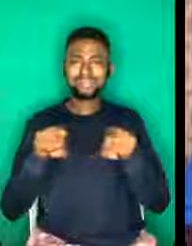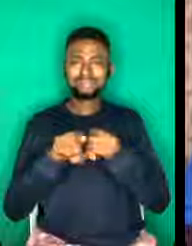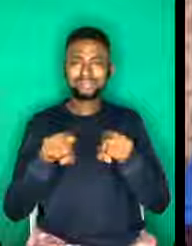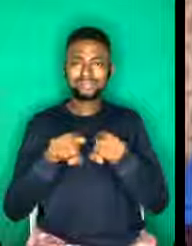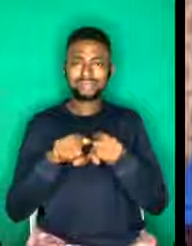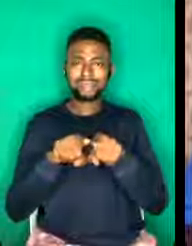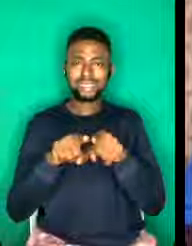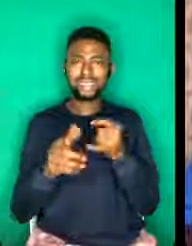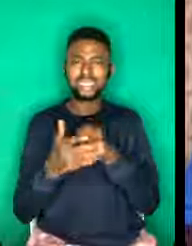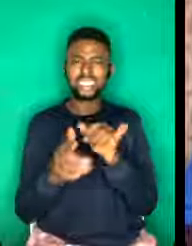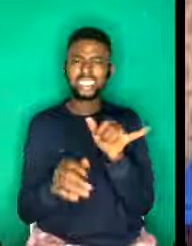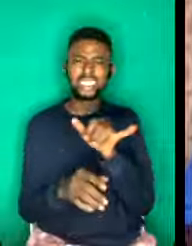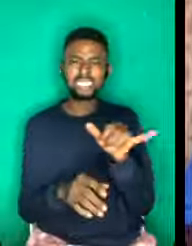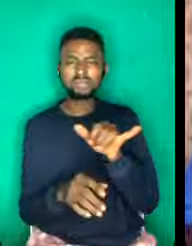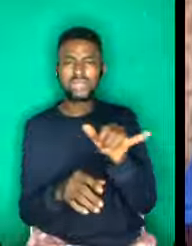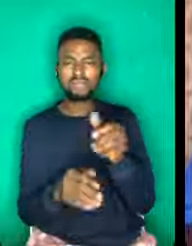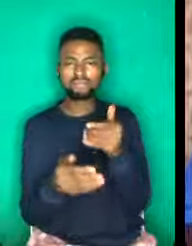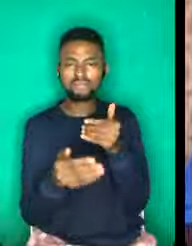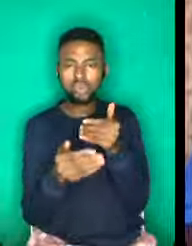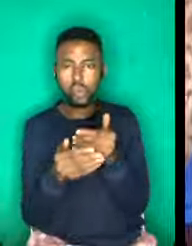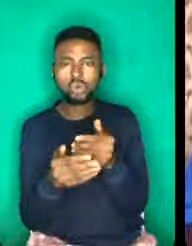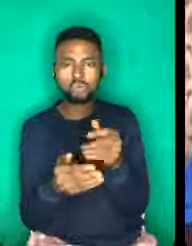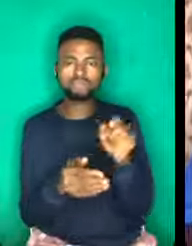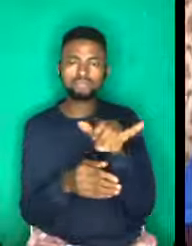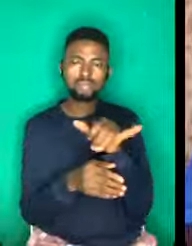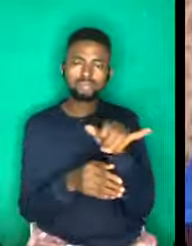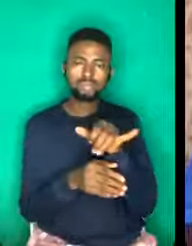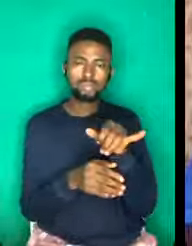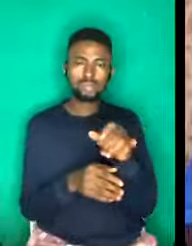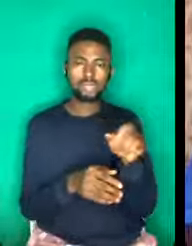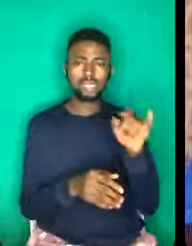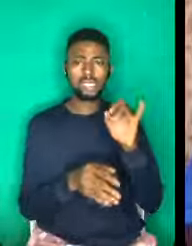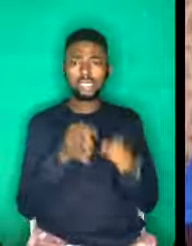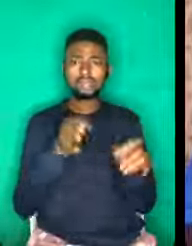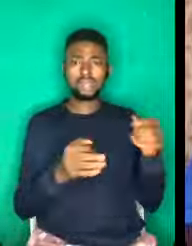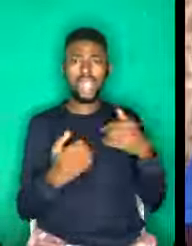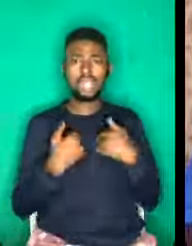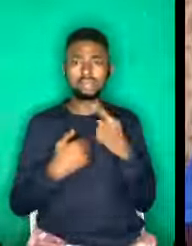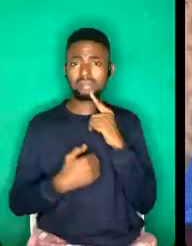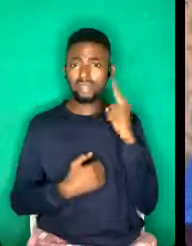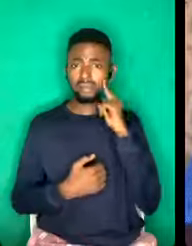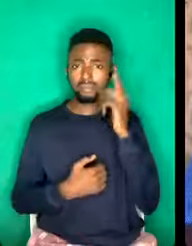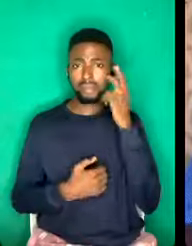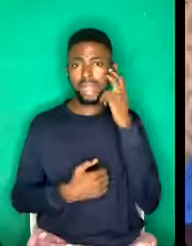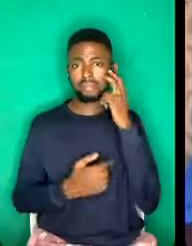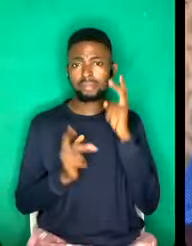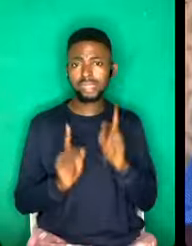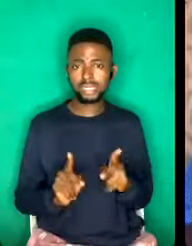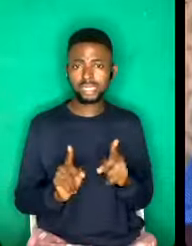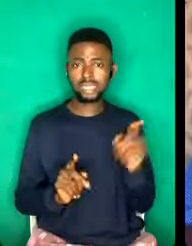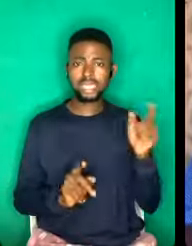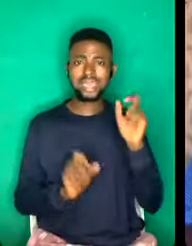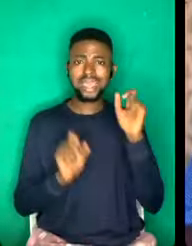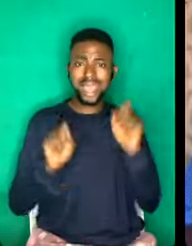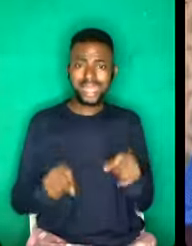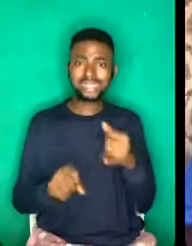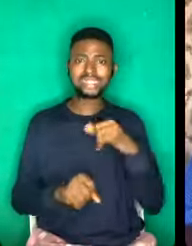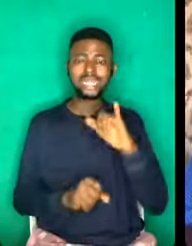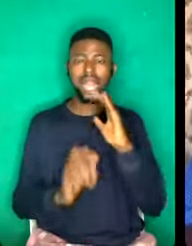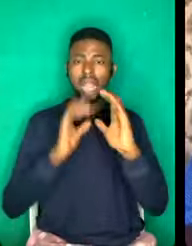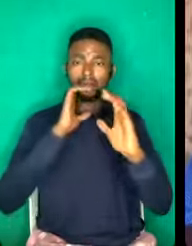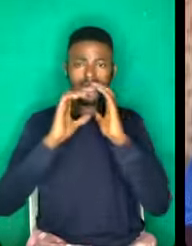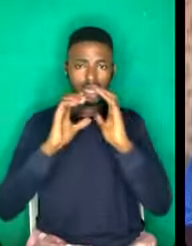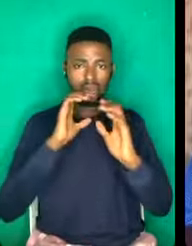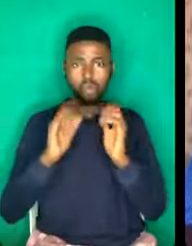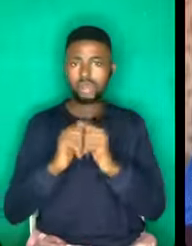similar. It's very close. It's very, very close. If I have a deaf-blind person, I can still communicate with a